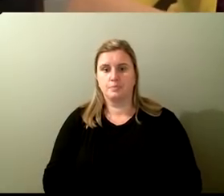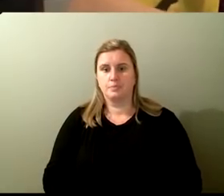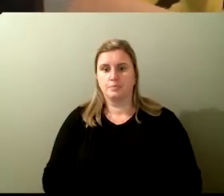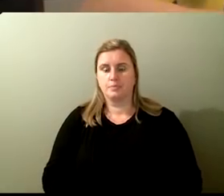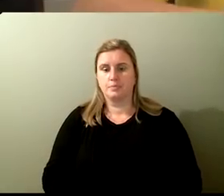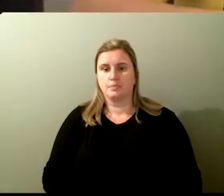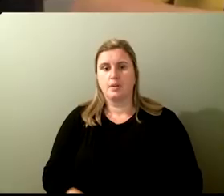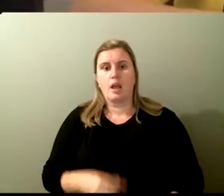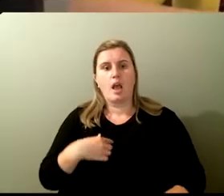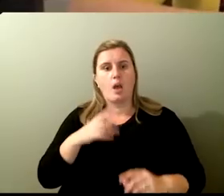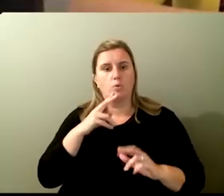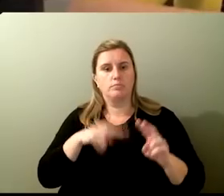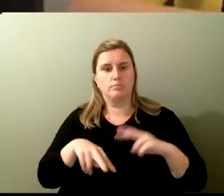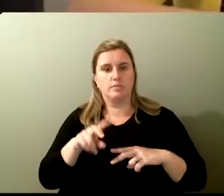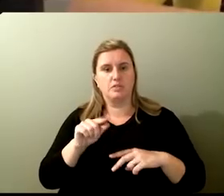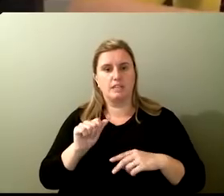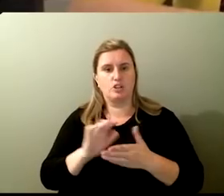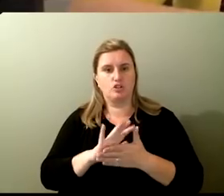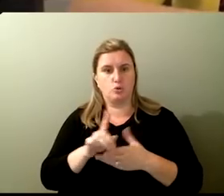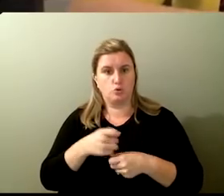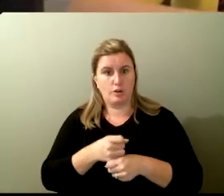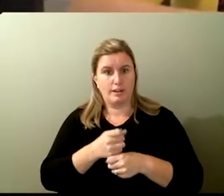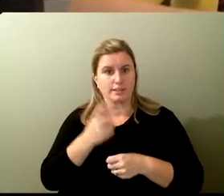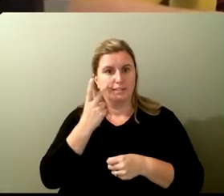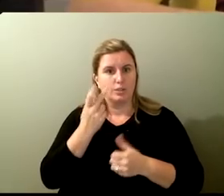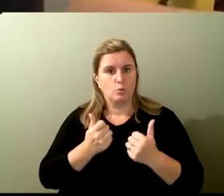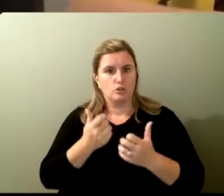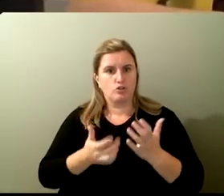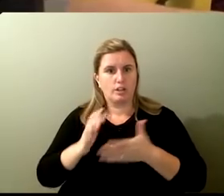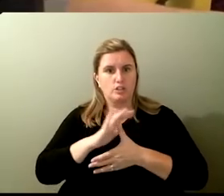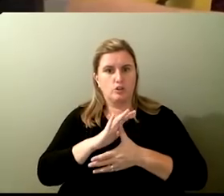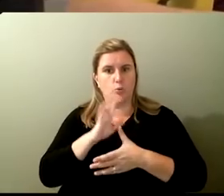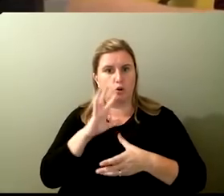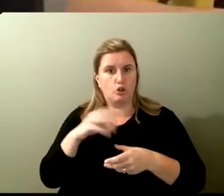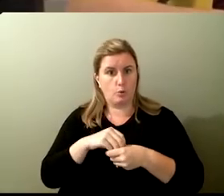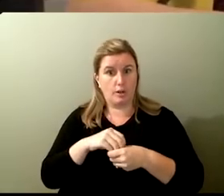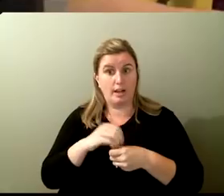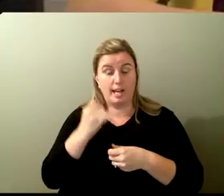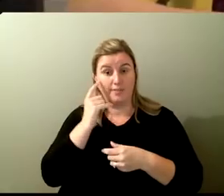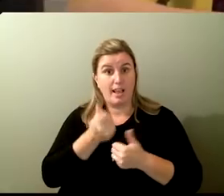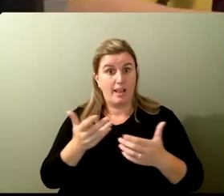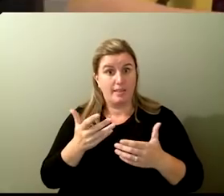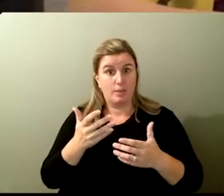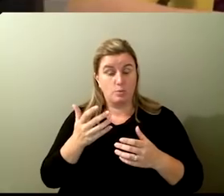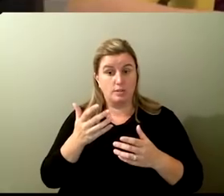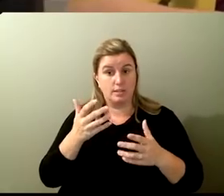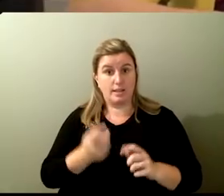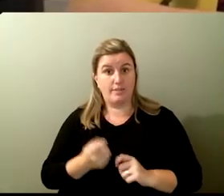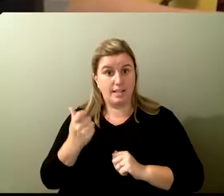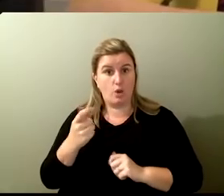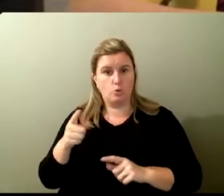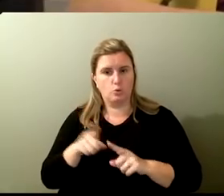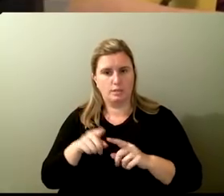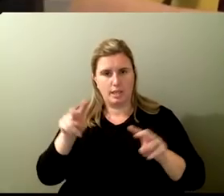I'm going to look over the data sheet that you created and see which of the criteria were included and if anything was left out. You can do the same and we can